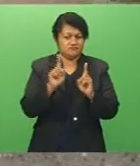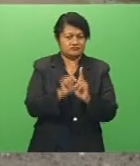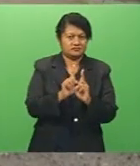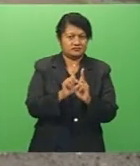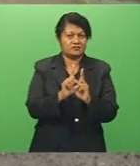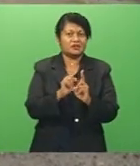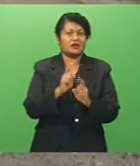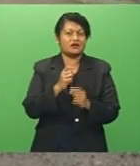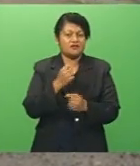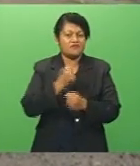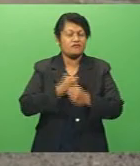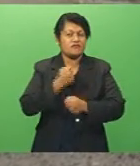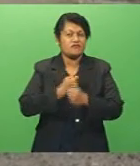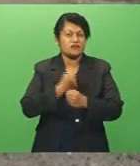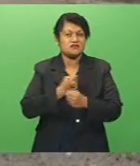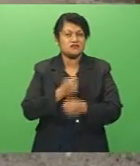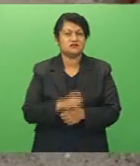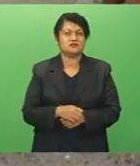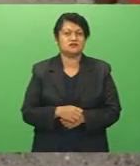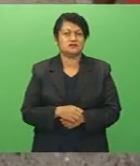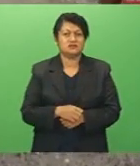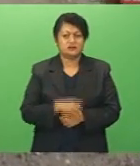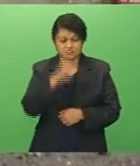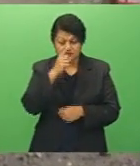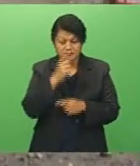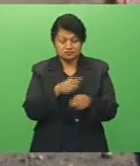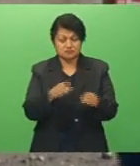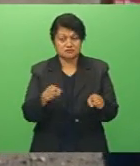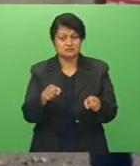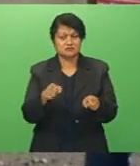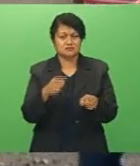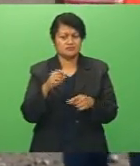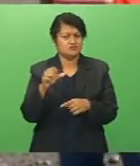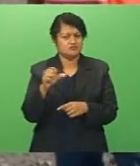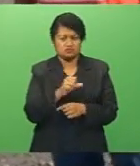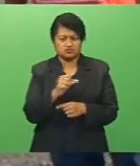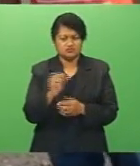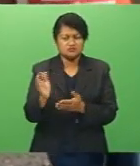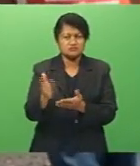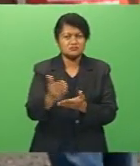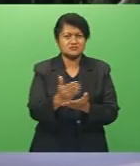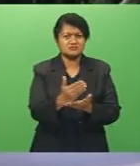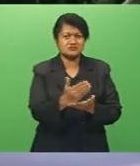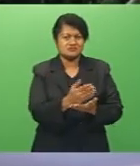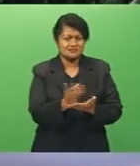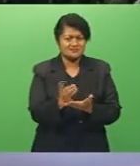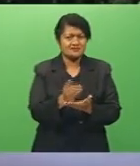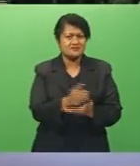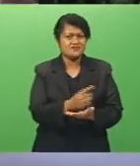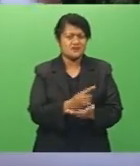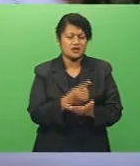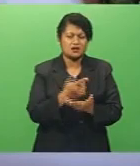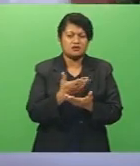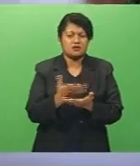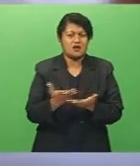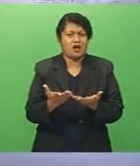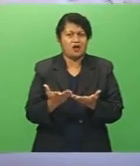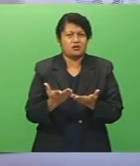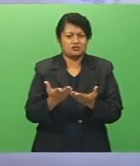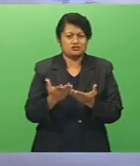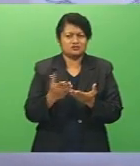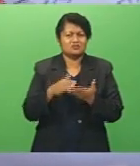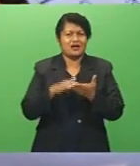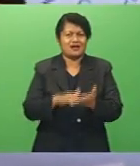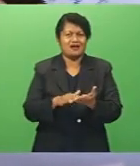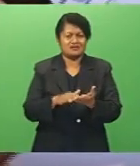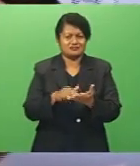factories. The residents say steps need to be taken to collect data and analyze dust particles floating in the environment. They claim the factories are